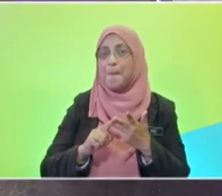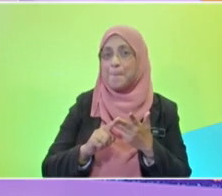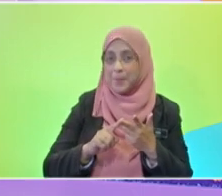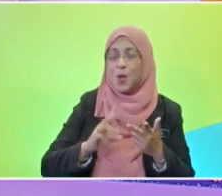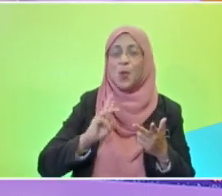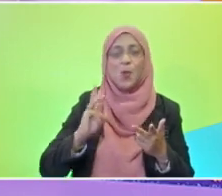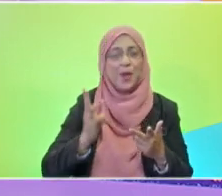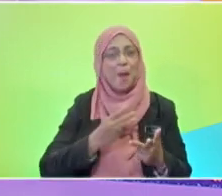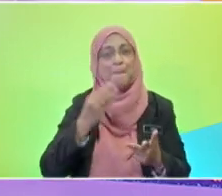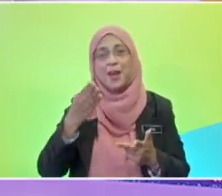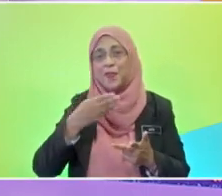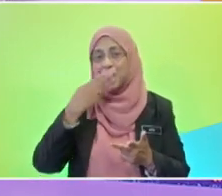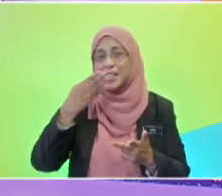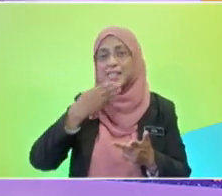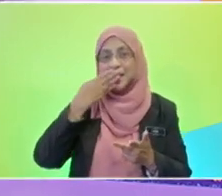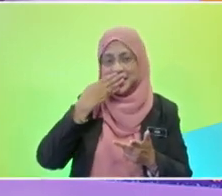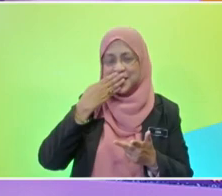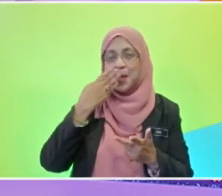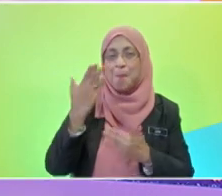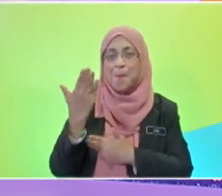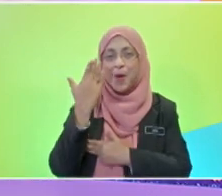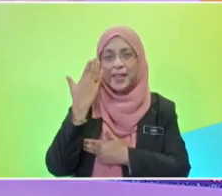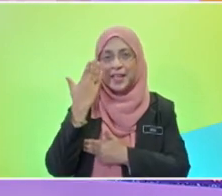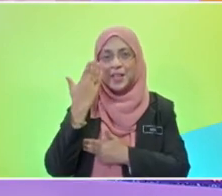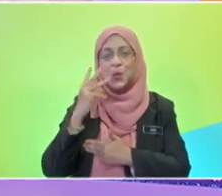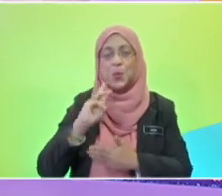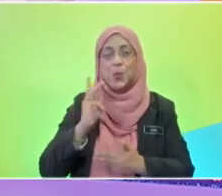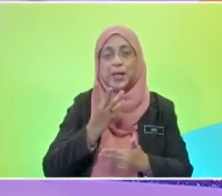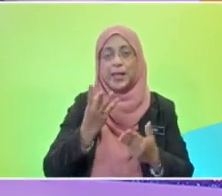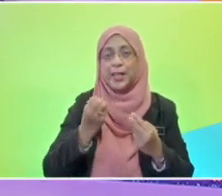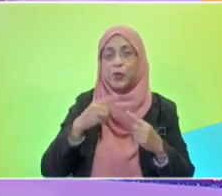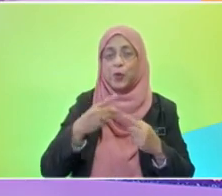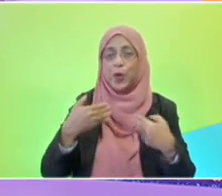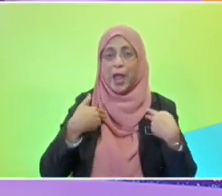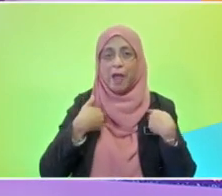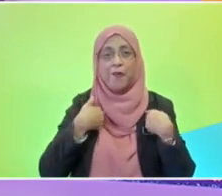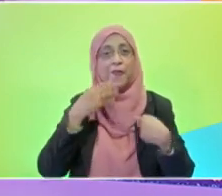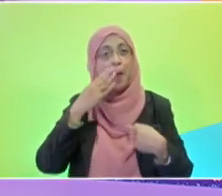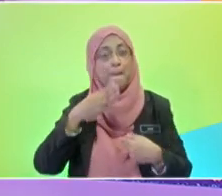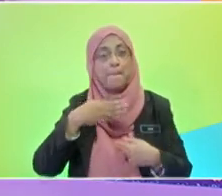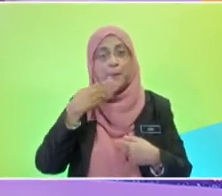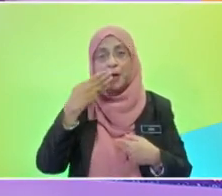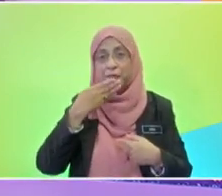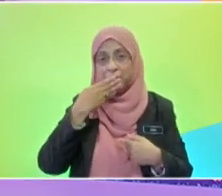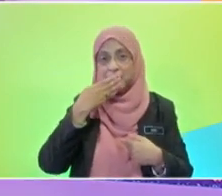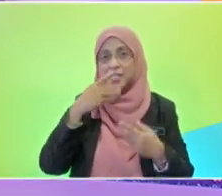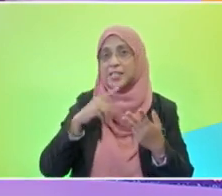our breakfast. Yes. This is the most important meal of the day. Okay, we eat our